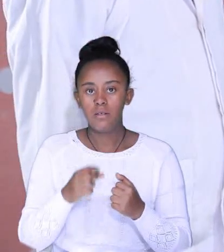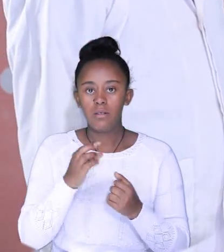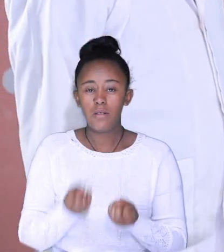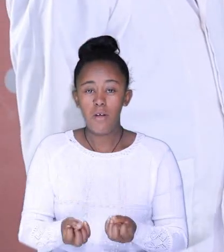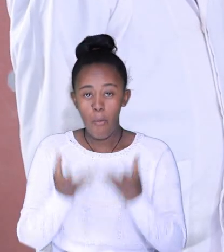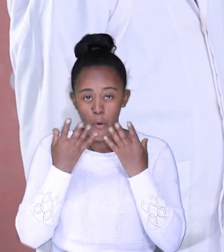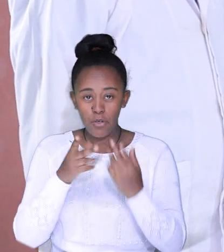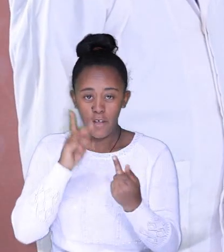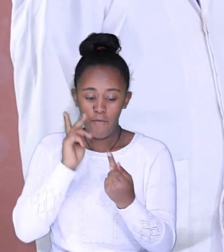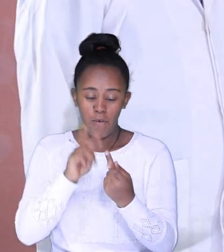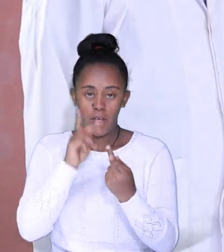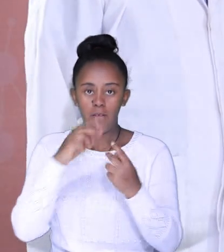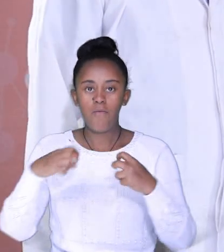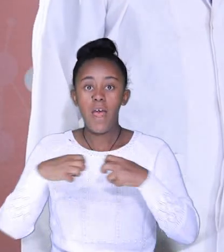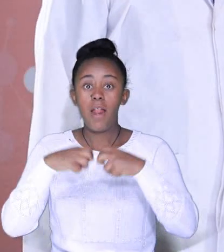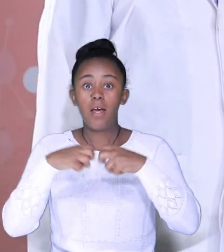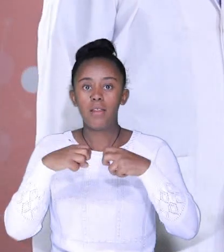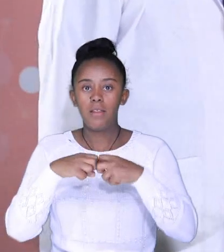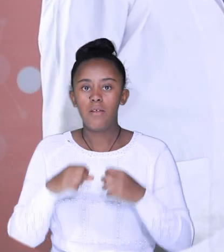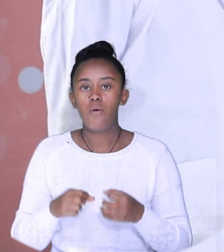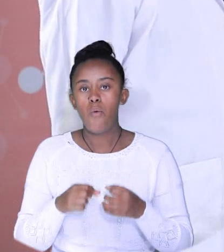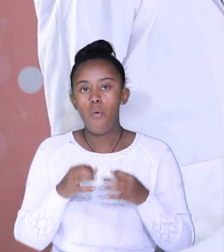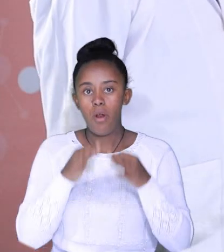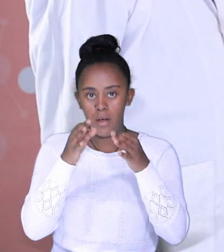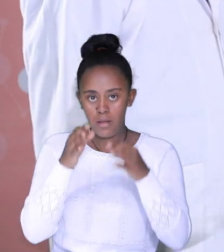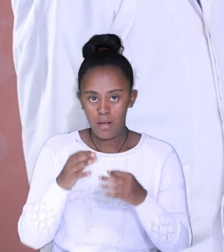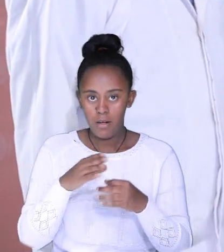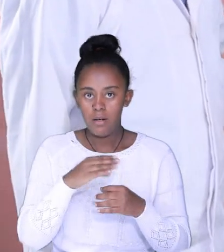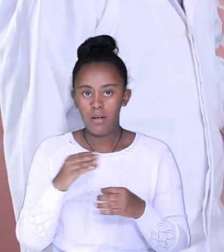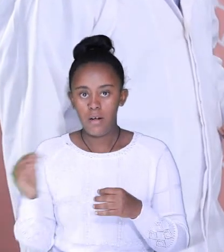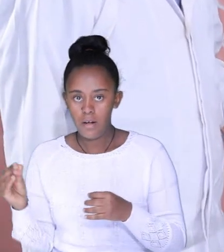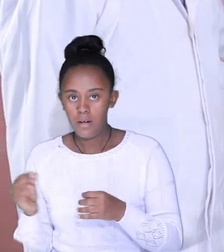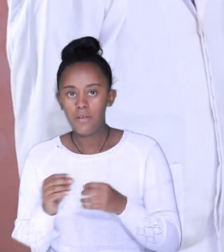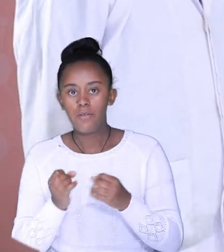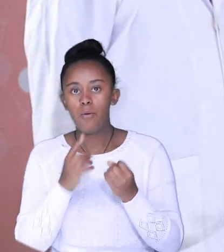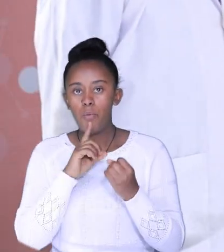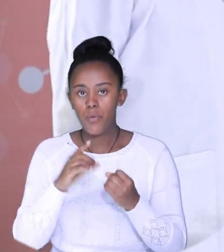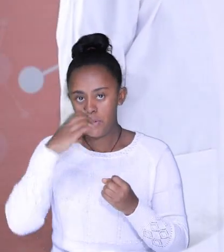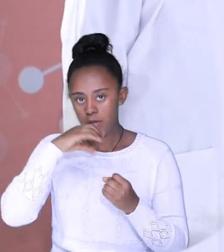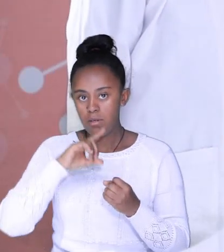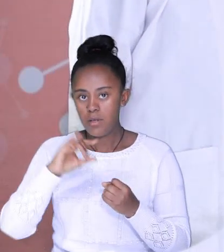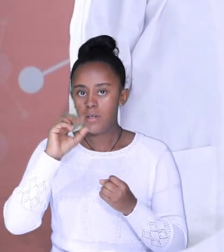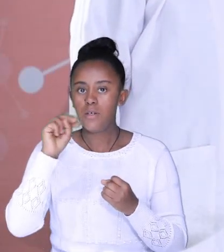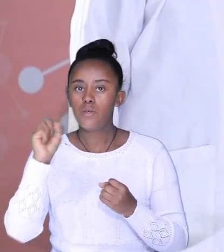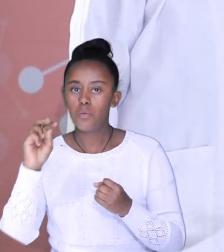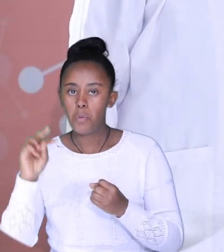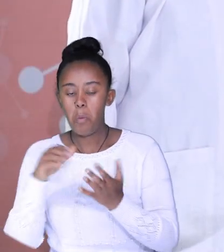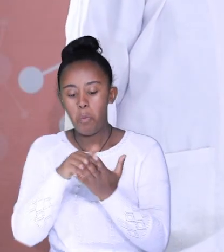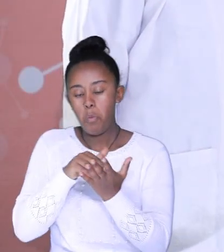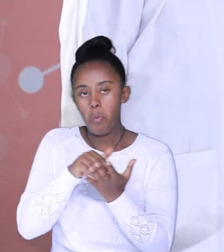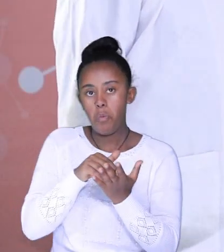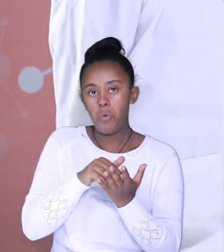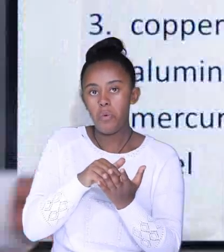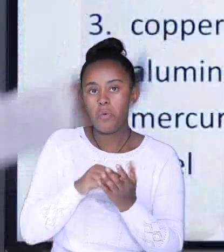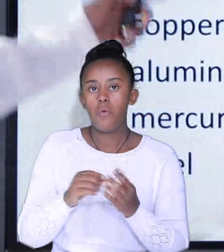most effective electrical heat conductor and the most effective electrical heat insulator or poor